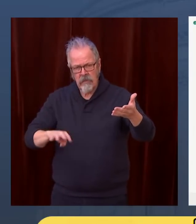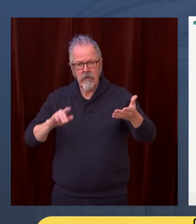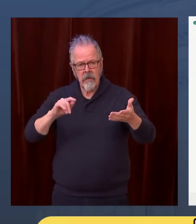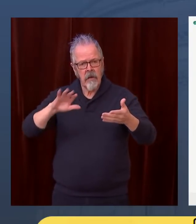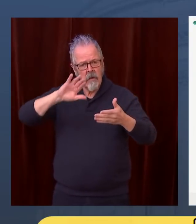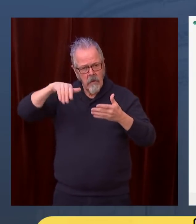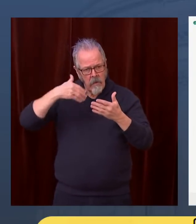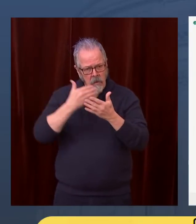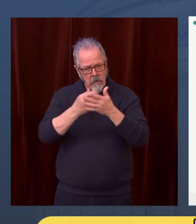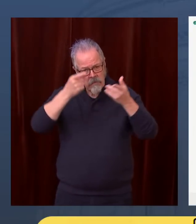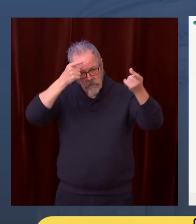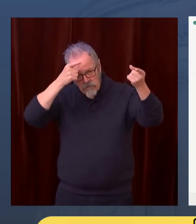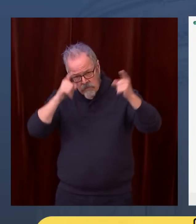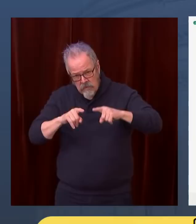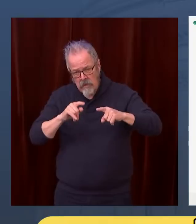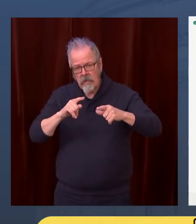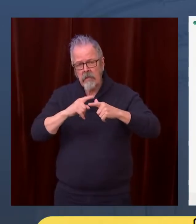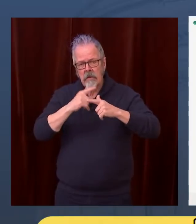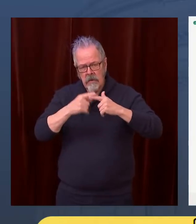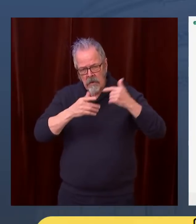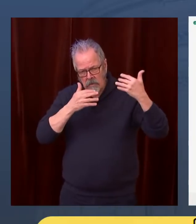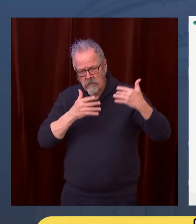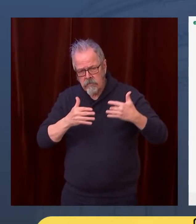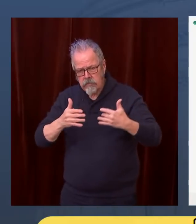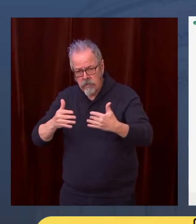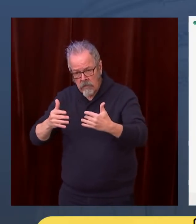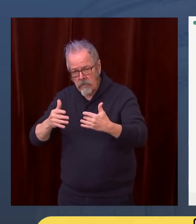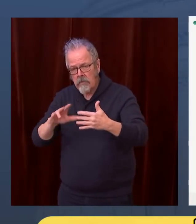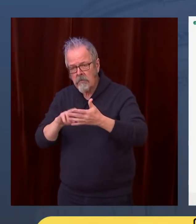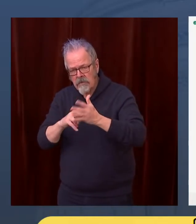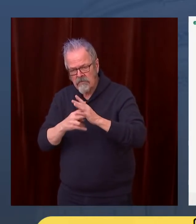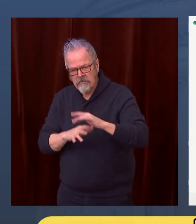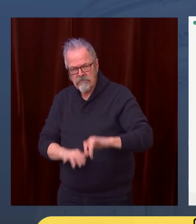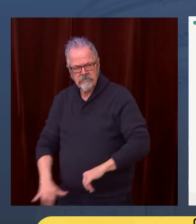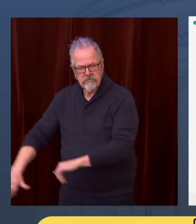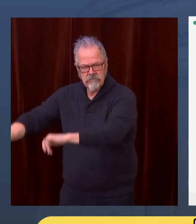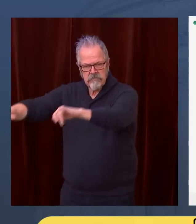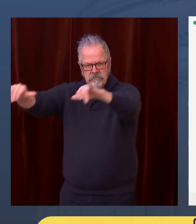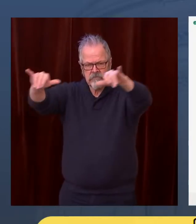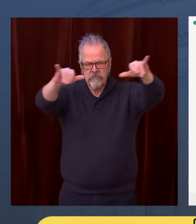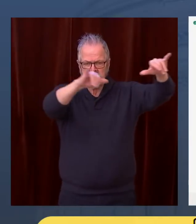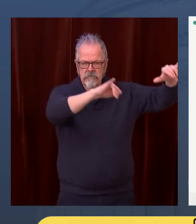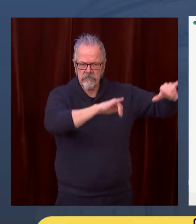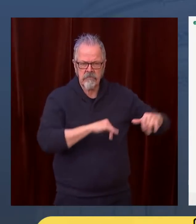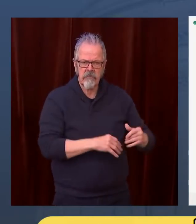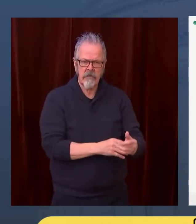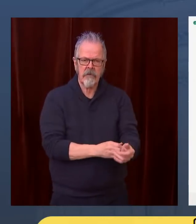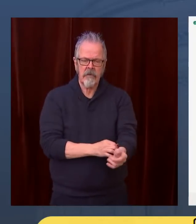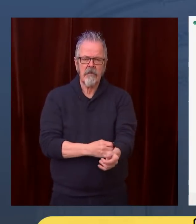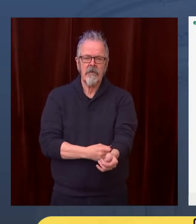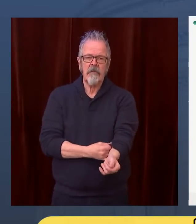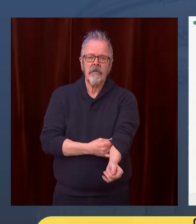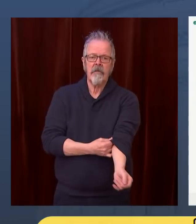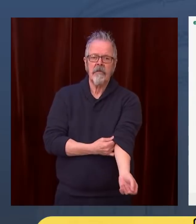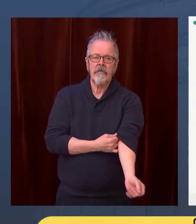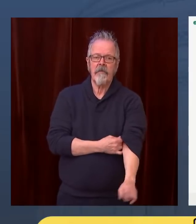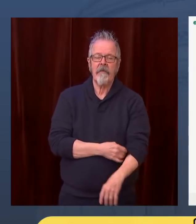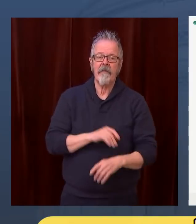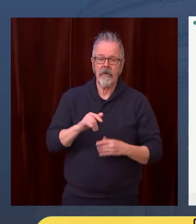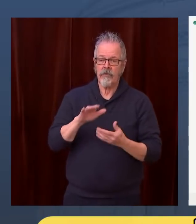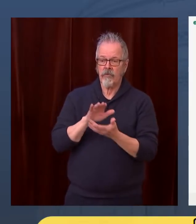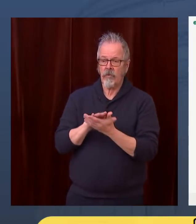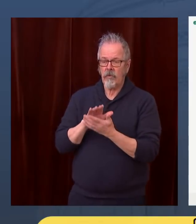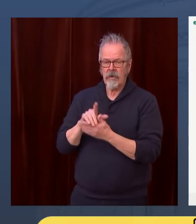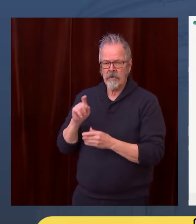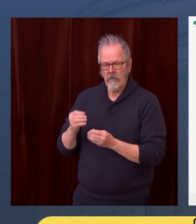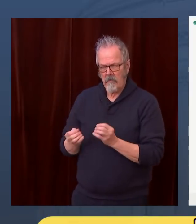local determinations really does put districts at a significant liability risk, because they're trying to make sweeping statements about what